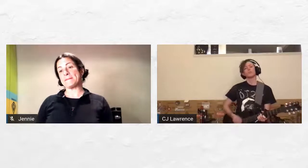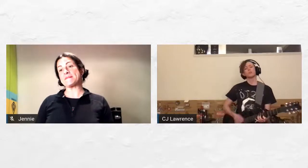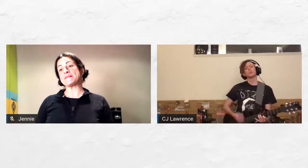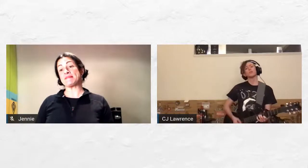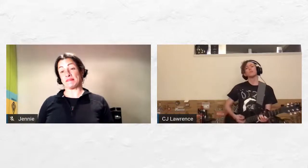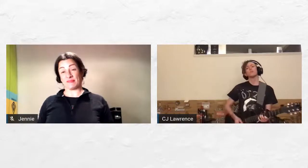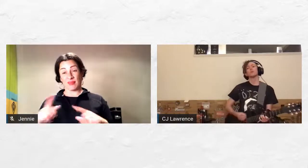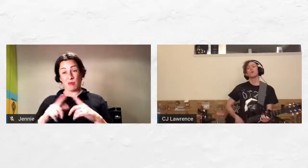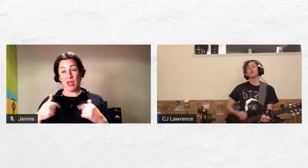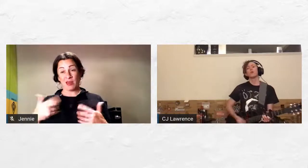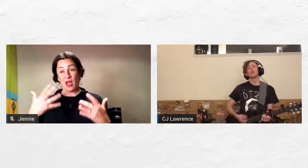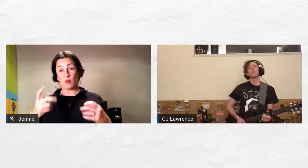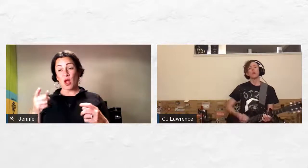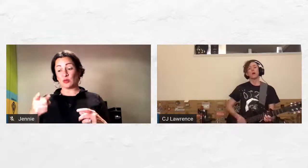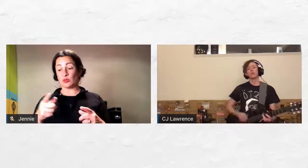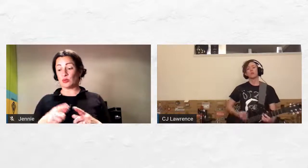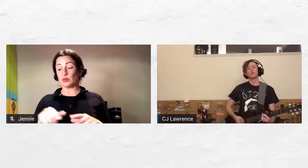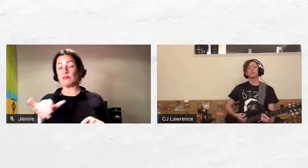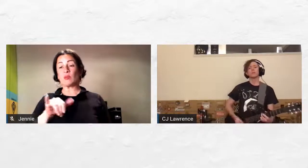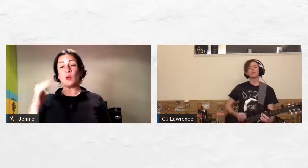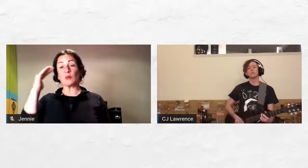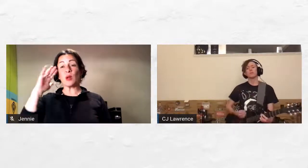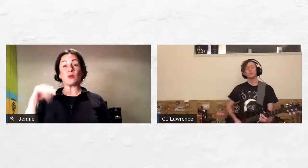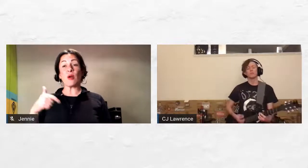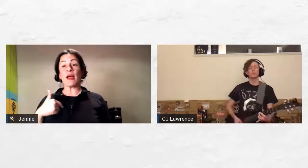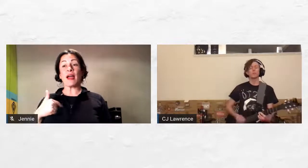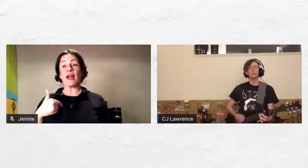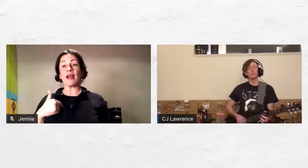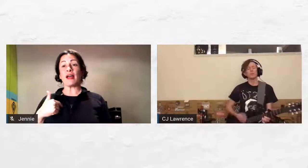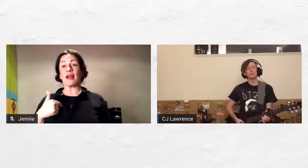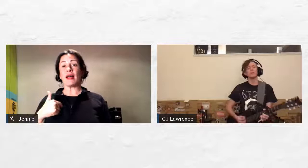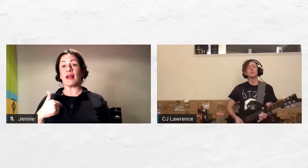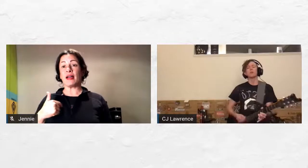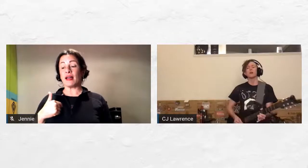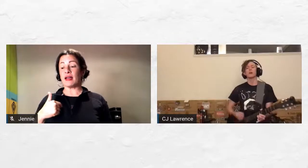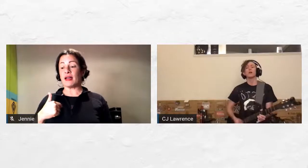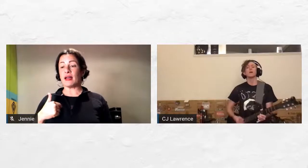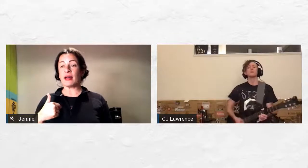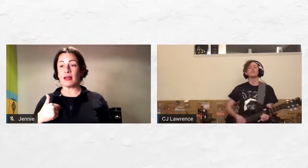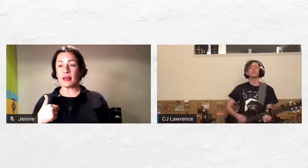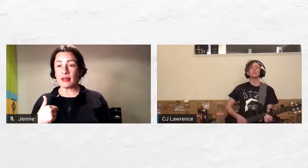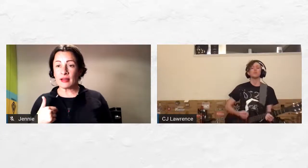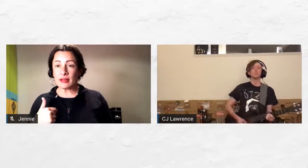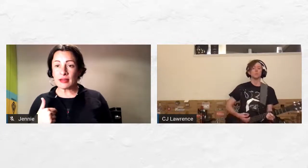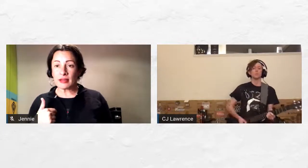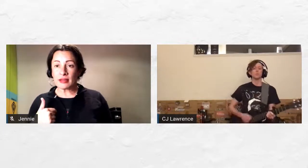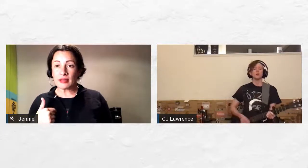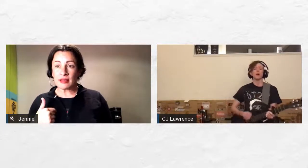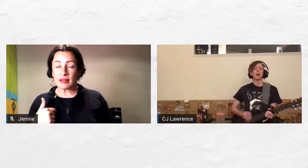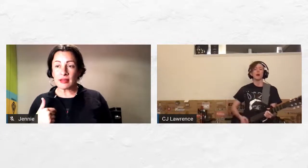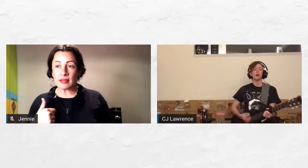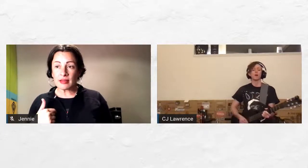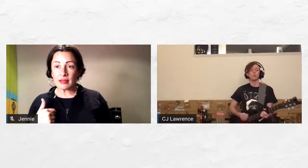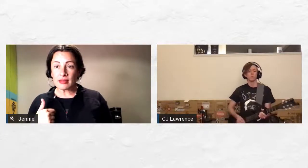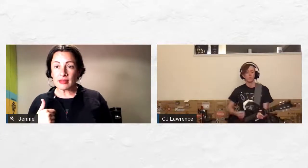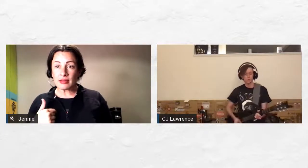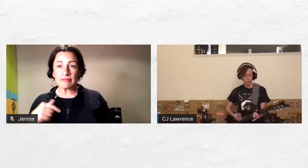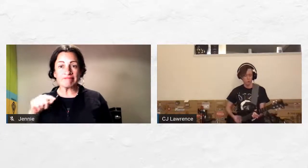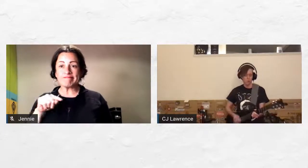want you to know I think we let you